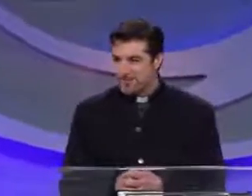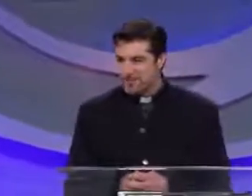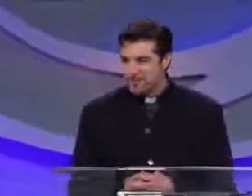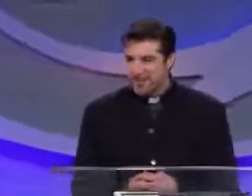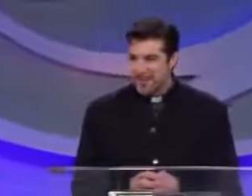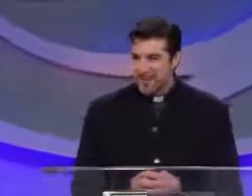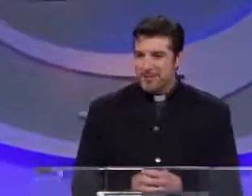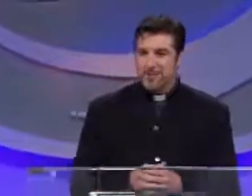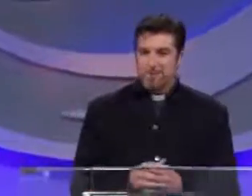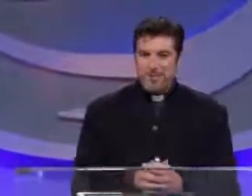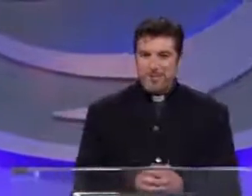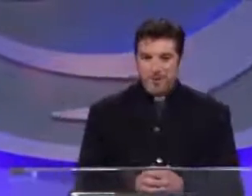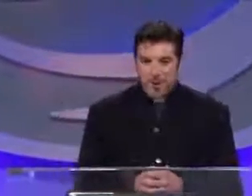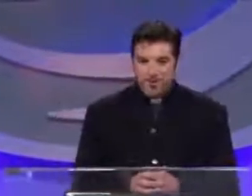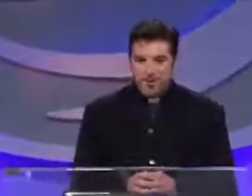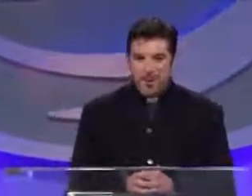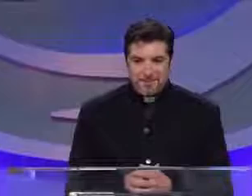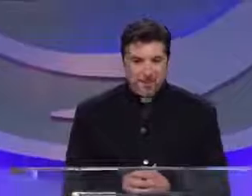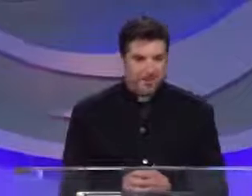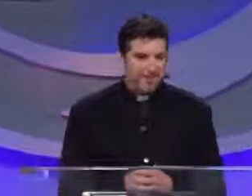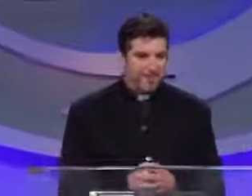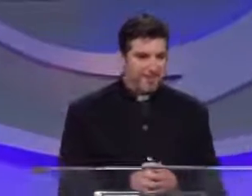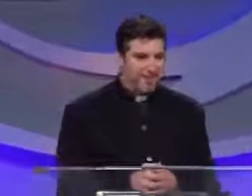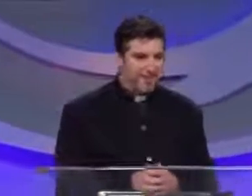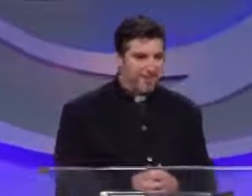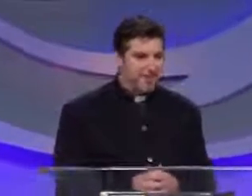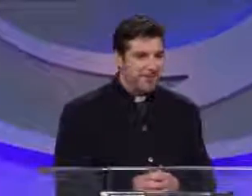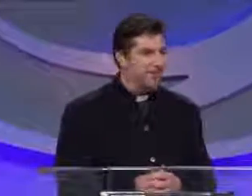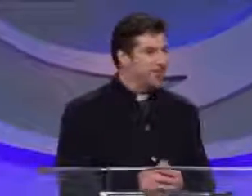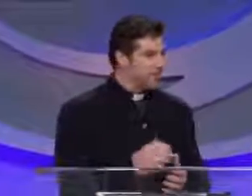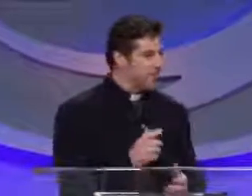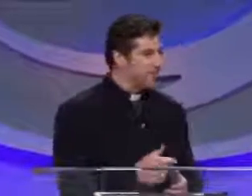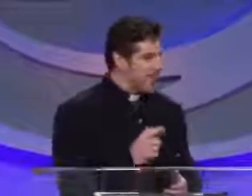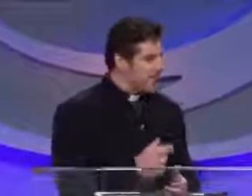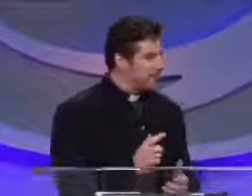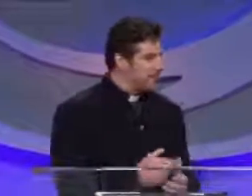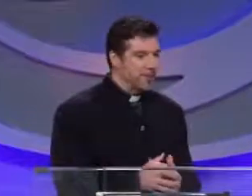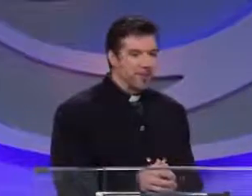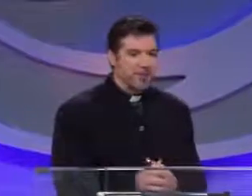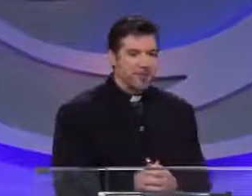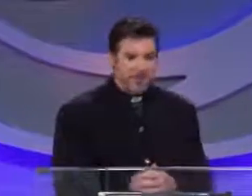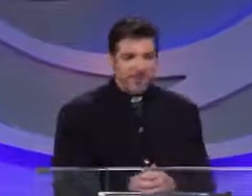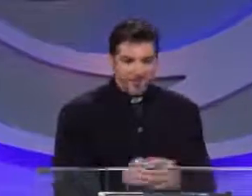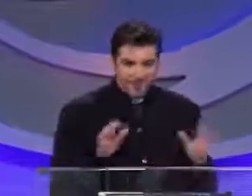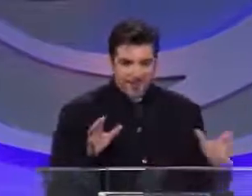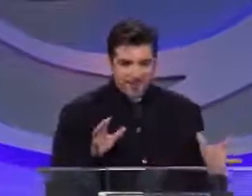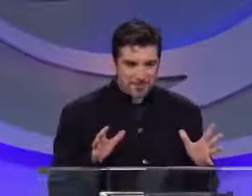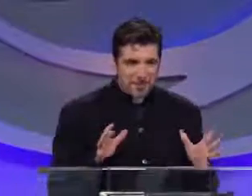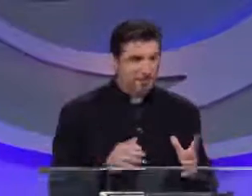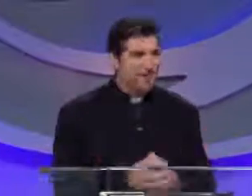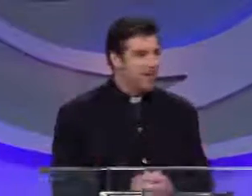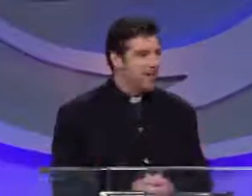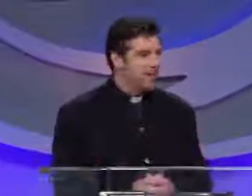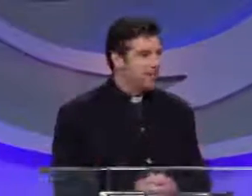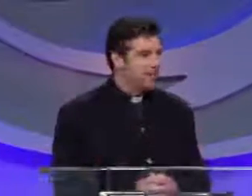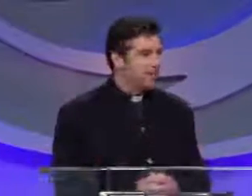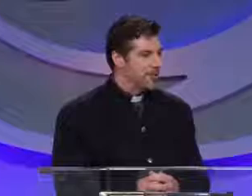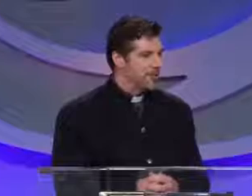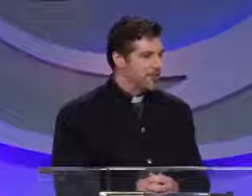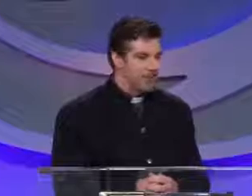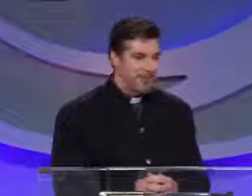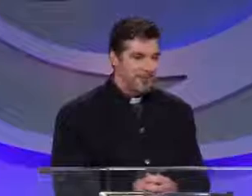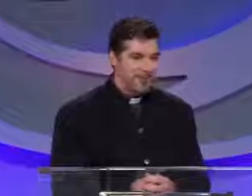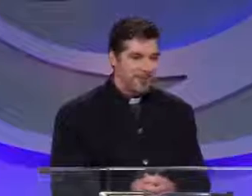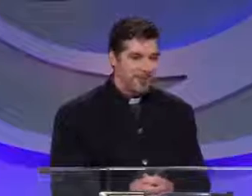3,500 homes. It took me and my wife 8 months to speak to every single person in our suburb